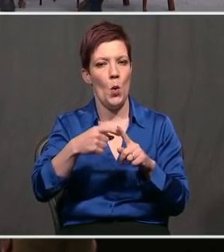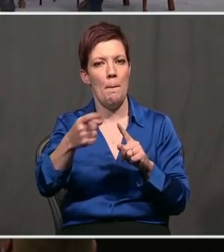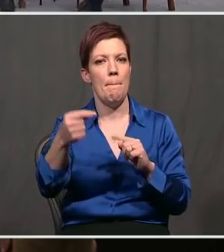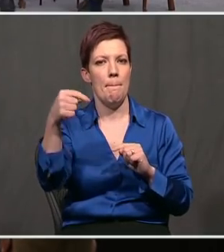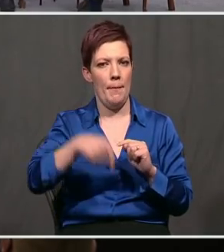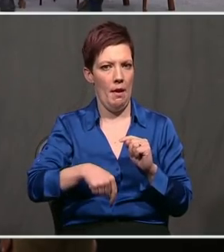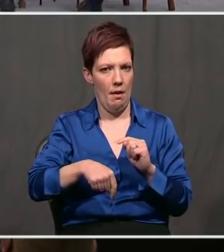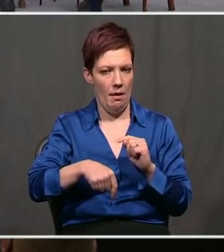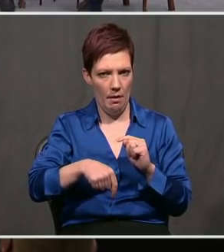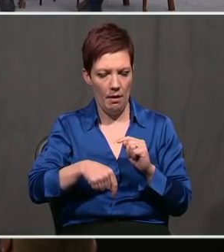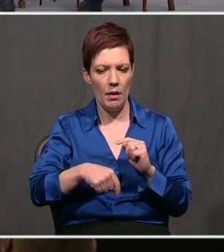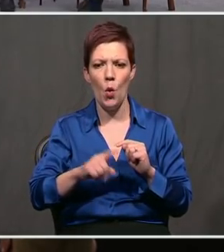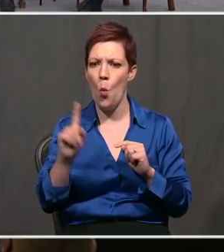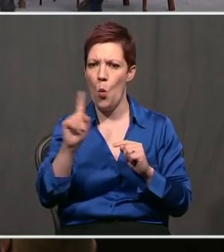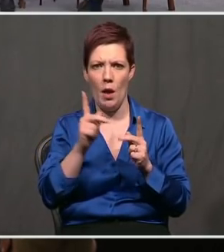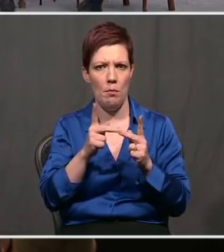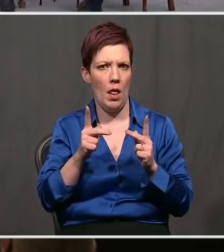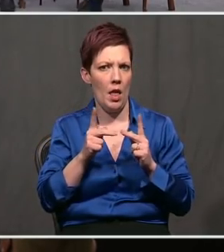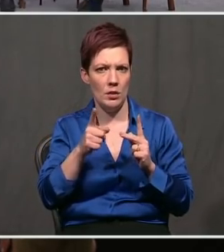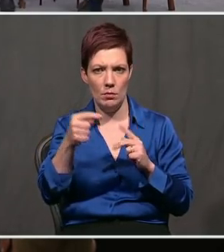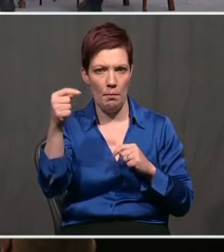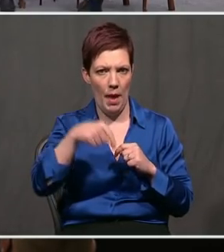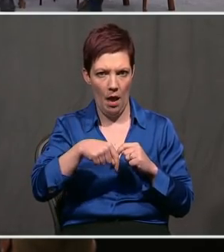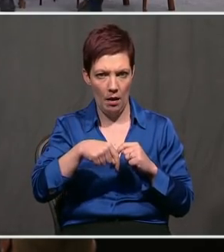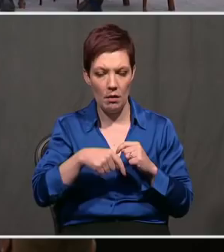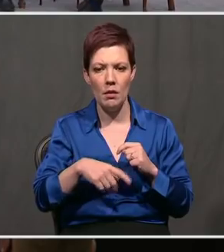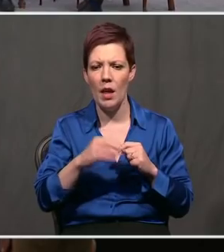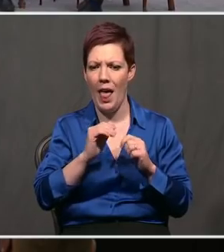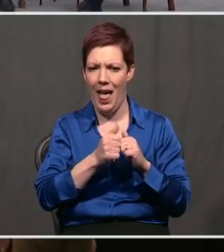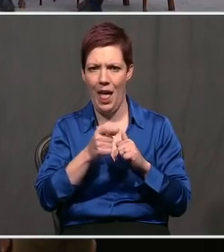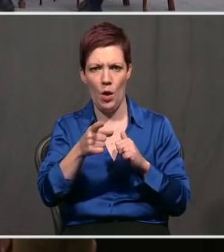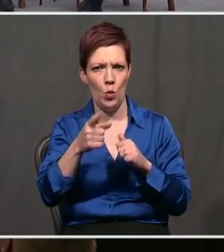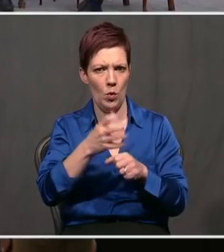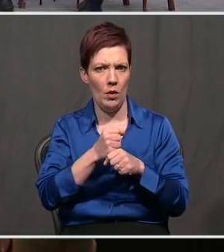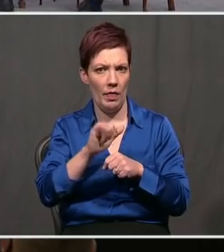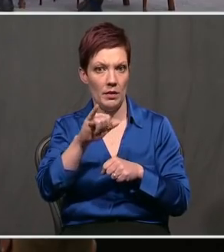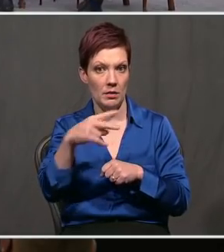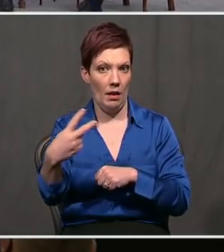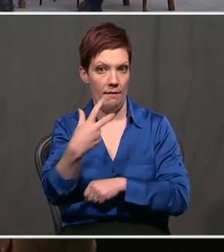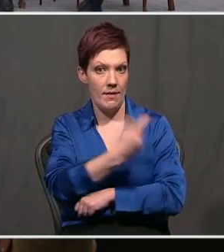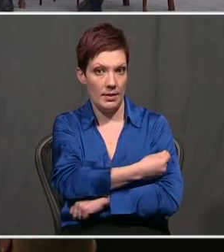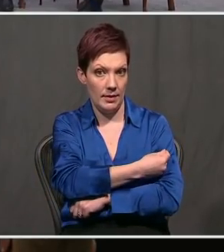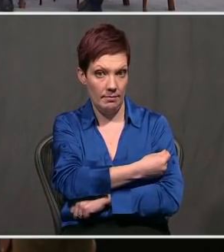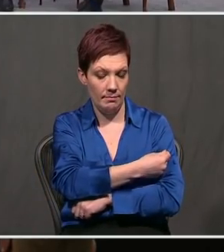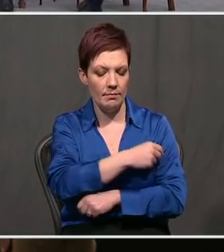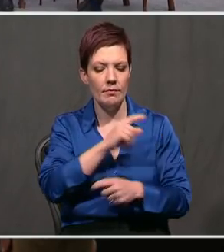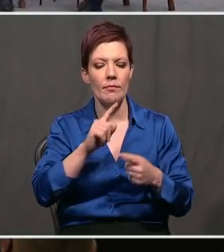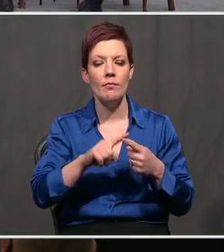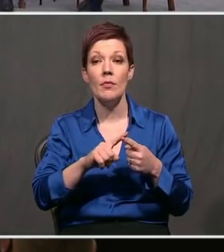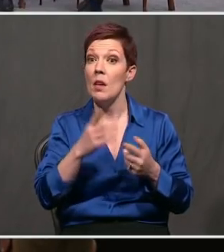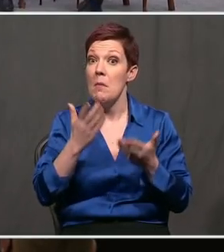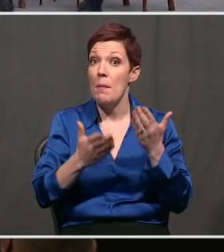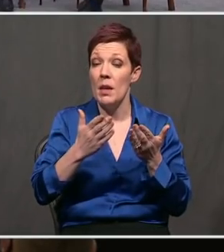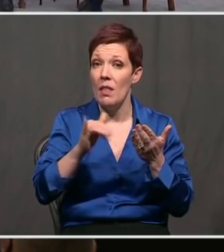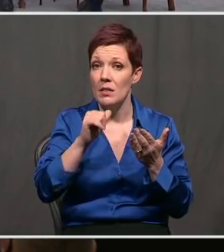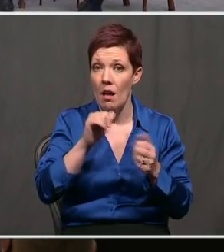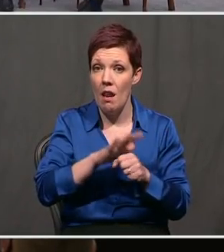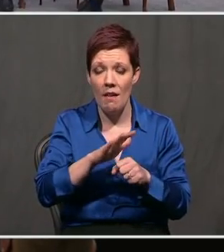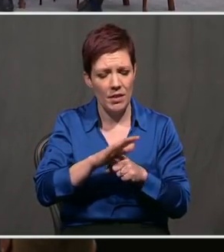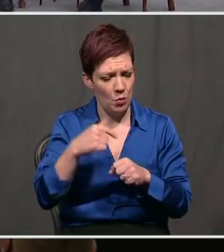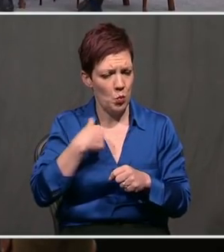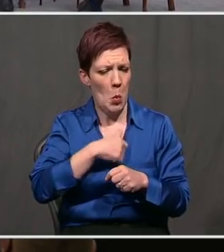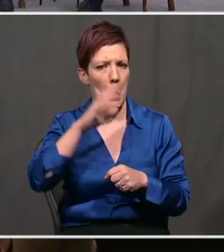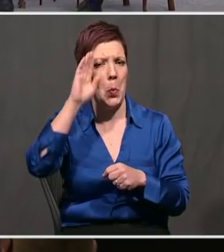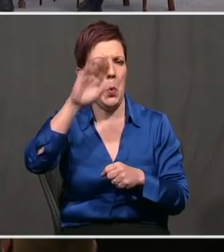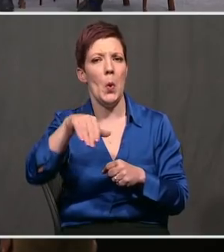return, where they are to return, and the process about returning for the second vaccine. But we know that may not be enough. And so on top of